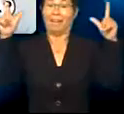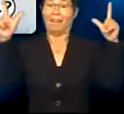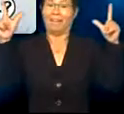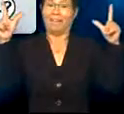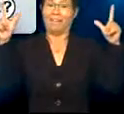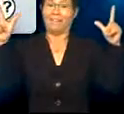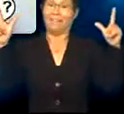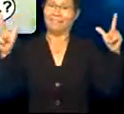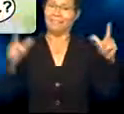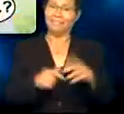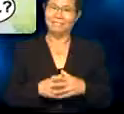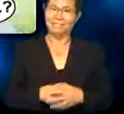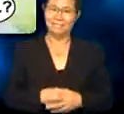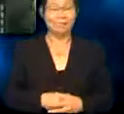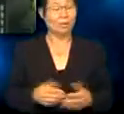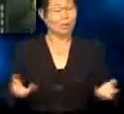Surprise!